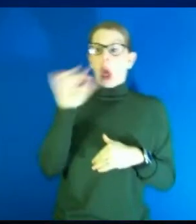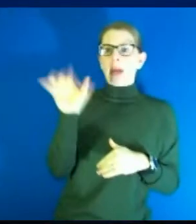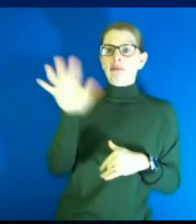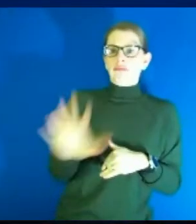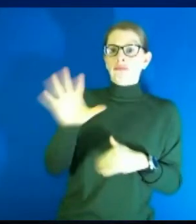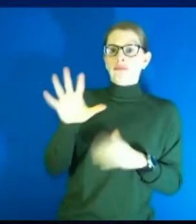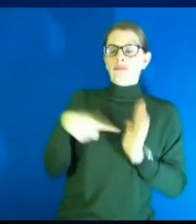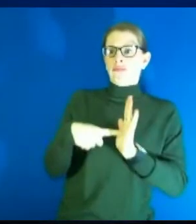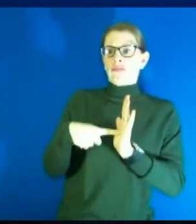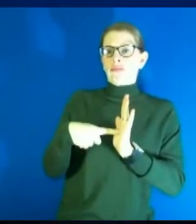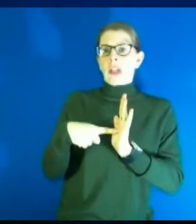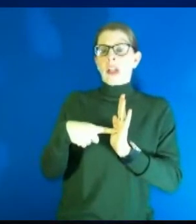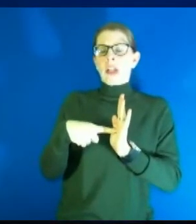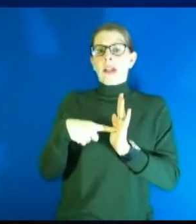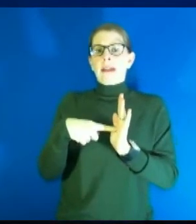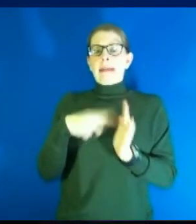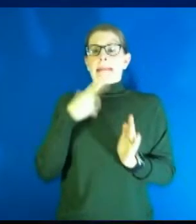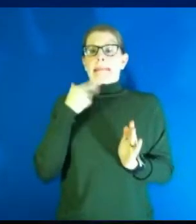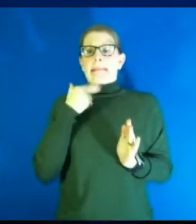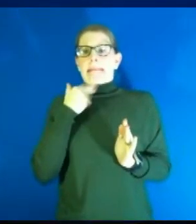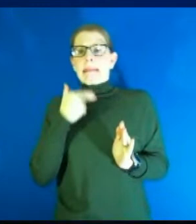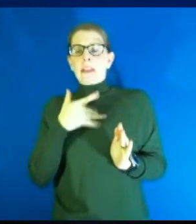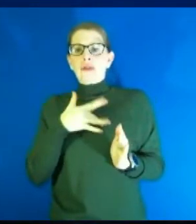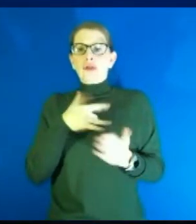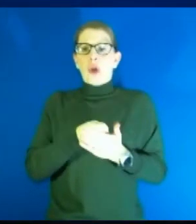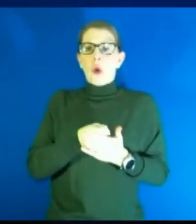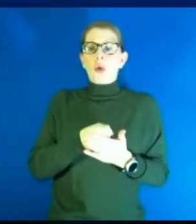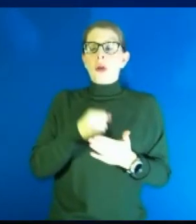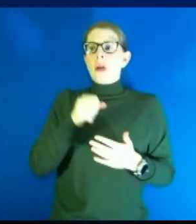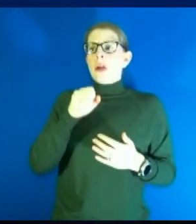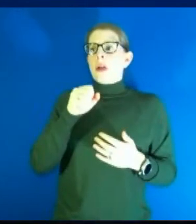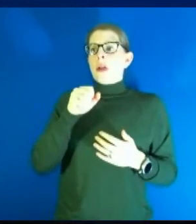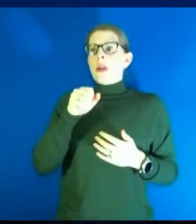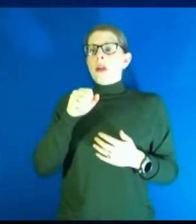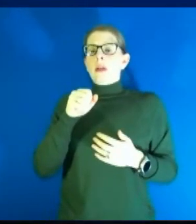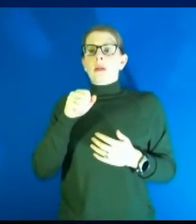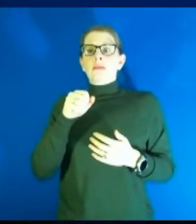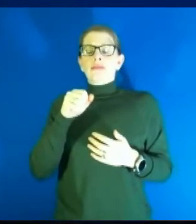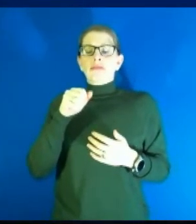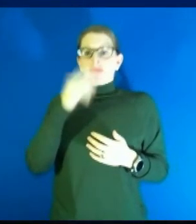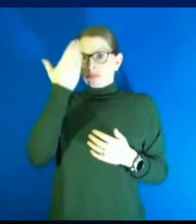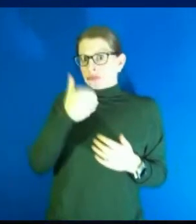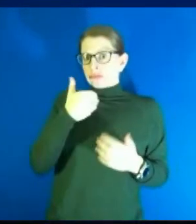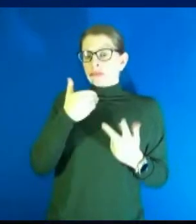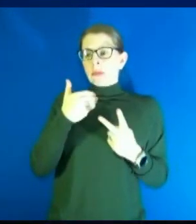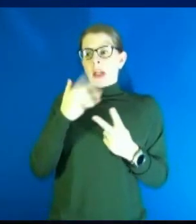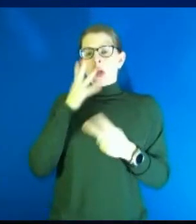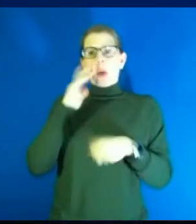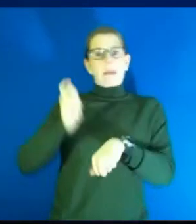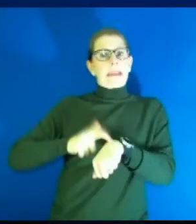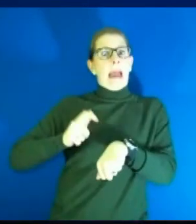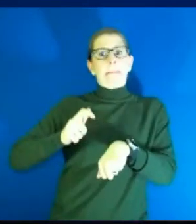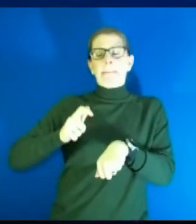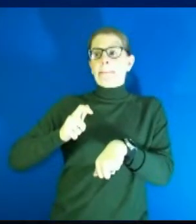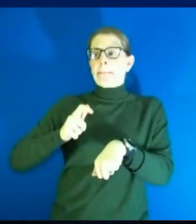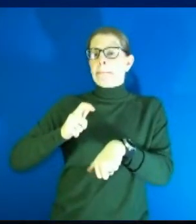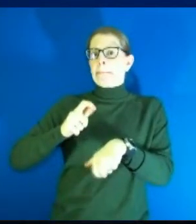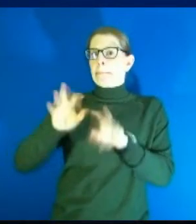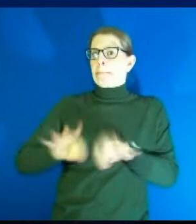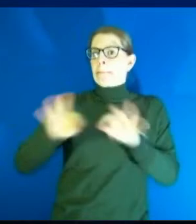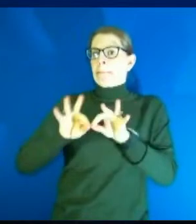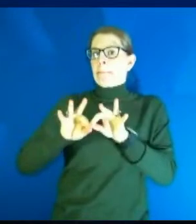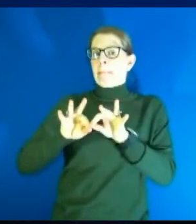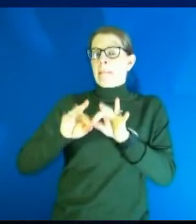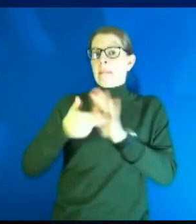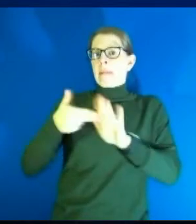of an acute stroke to the triage nurse or a heart attack, those patients, we know those are time-critical diagnosis. That's a special term within